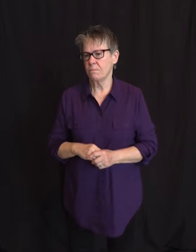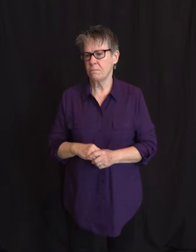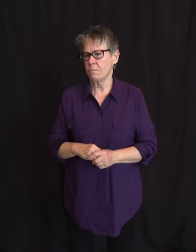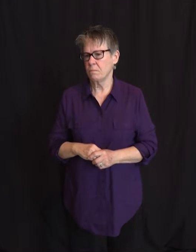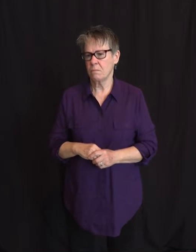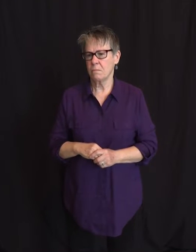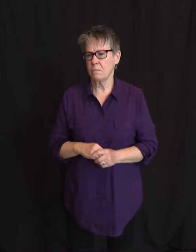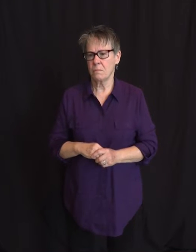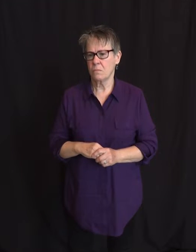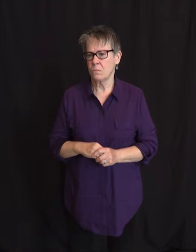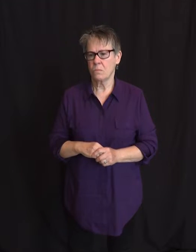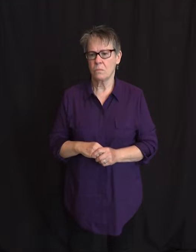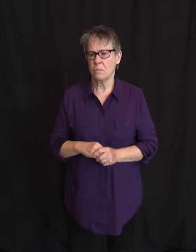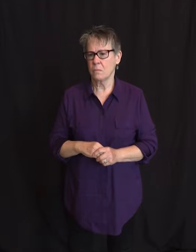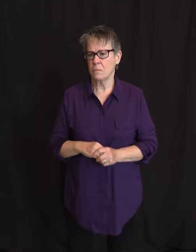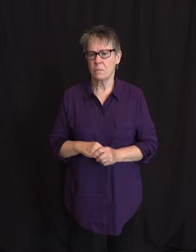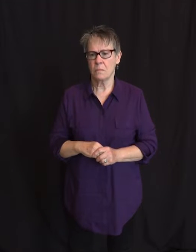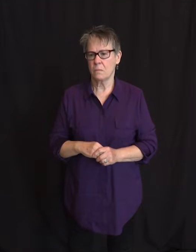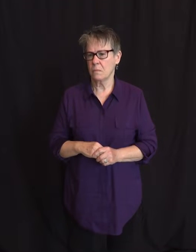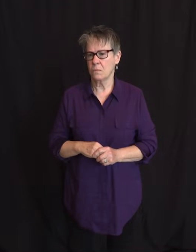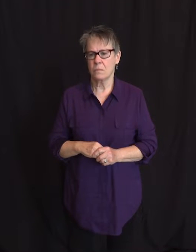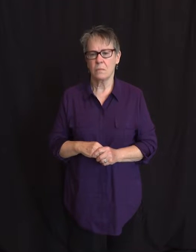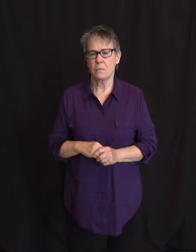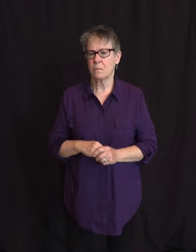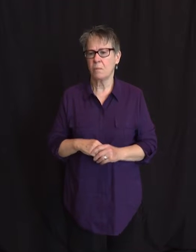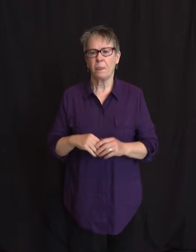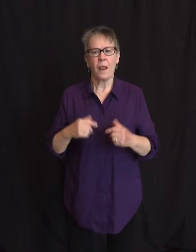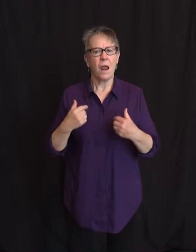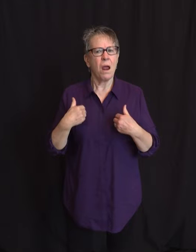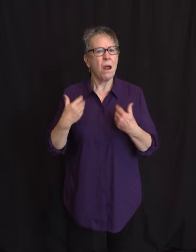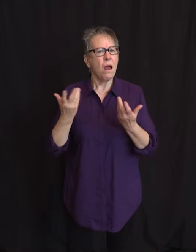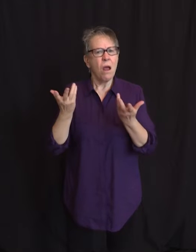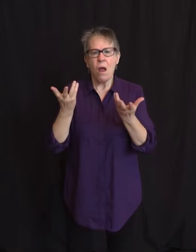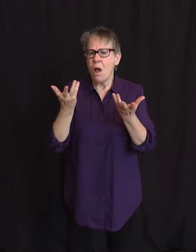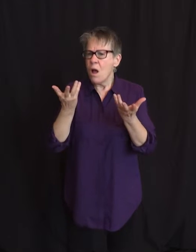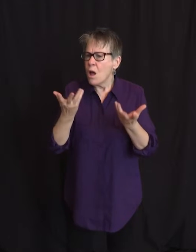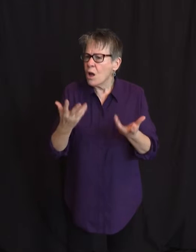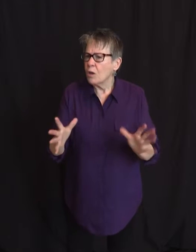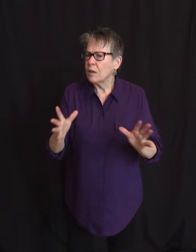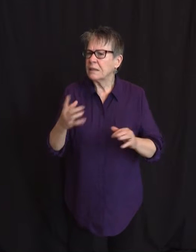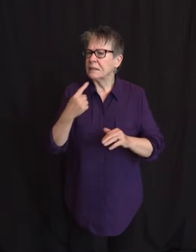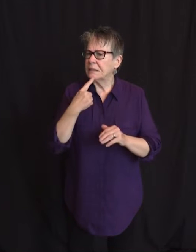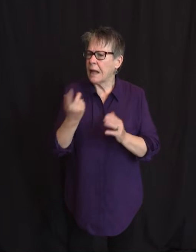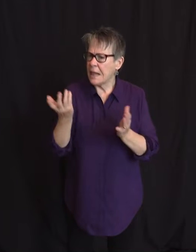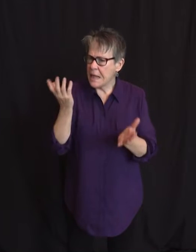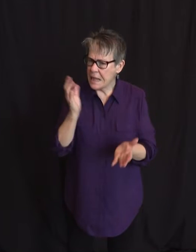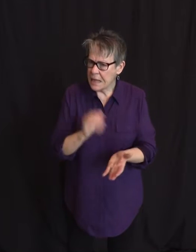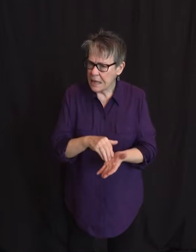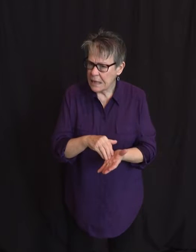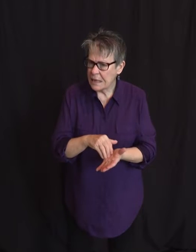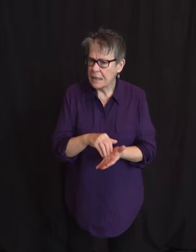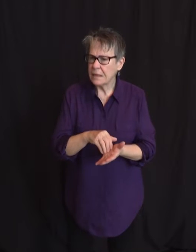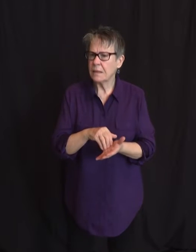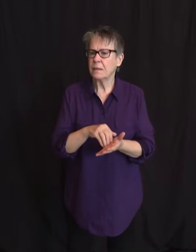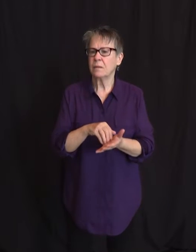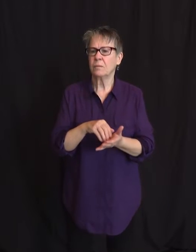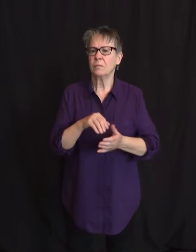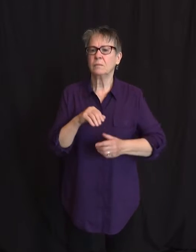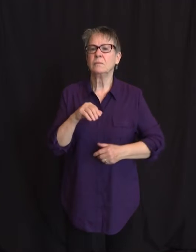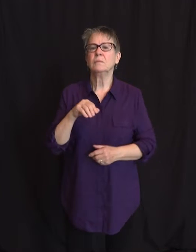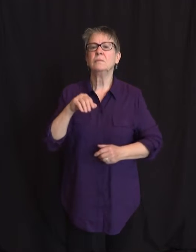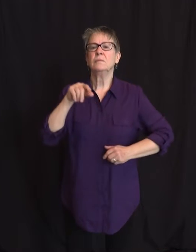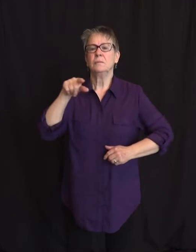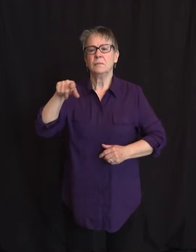what I've said several times in this room, but also on the call. Senator Bob Menendez in the Senate has got a $500 billion